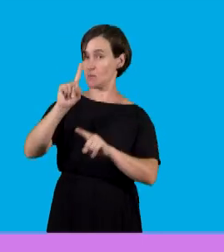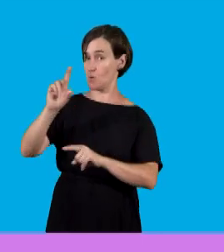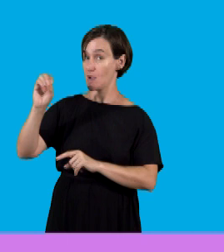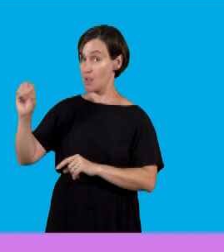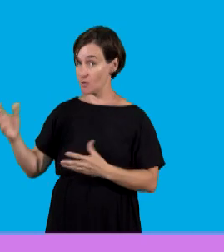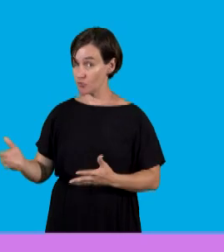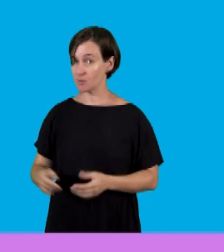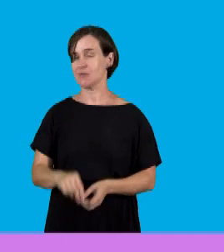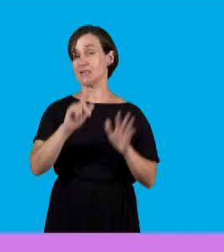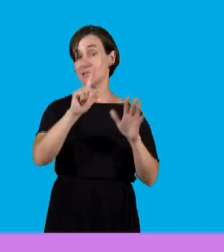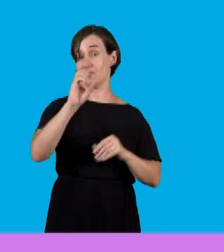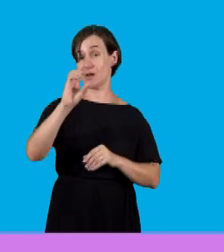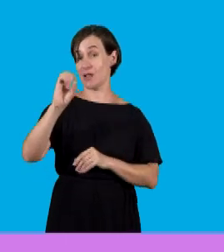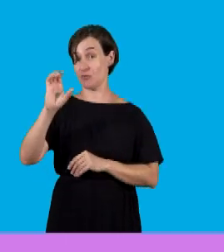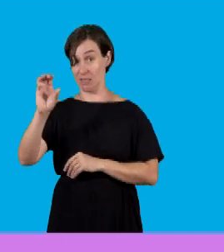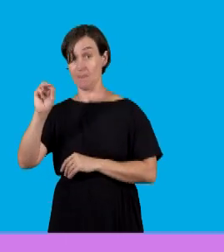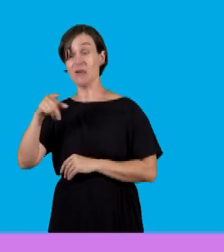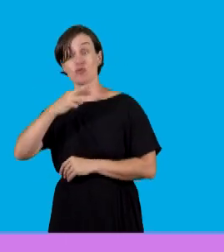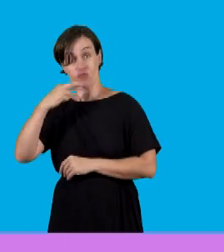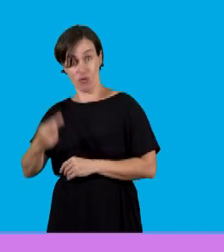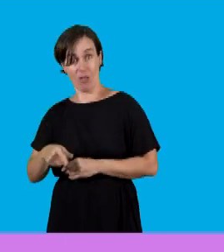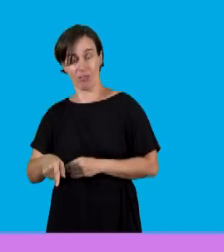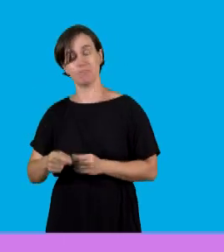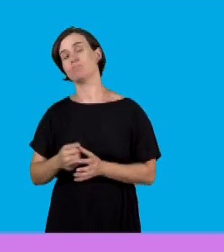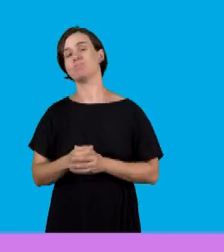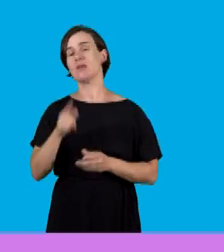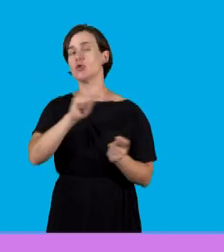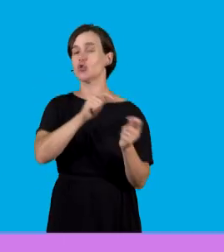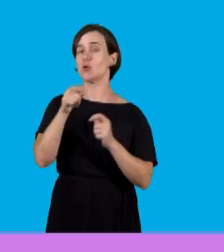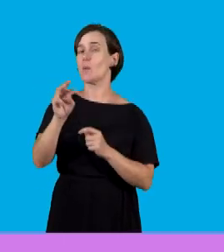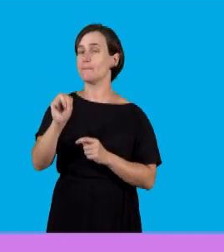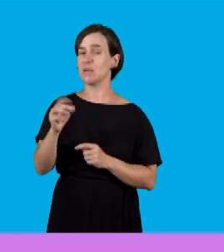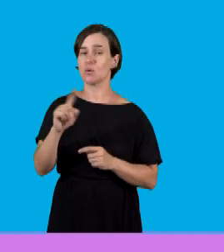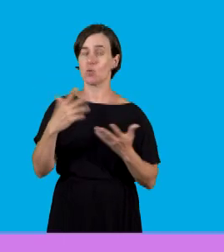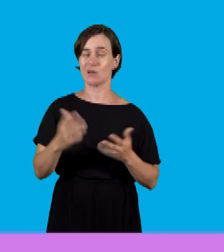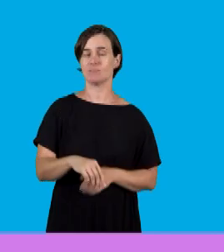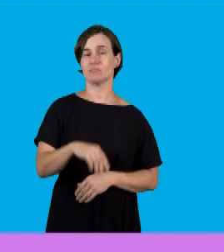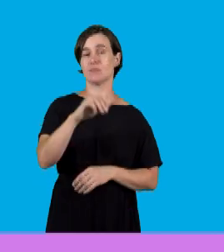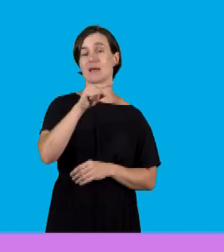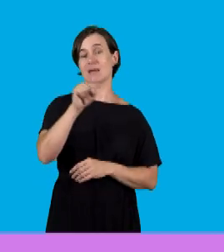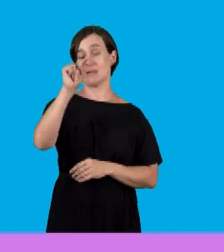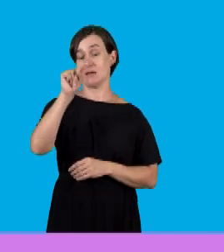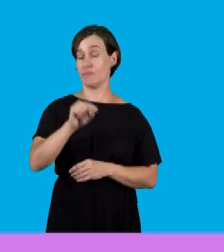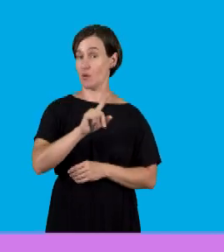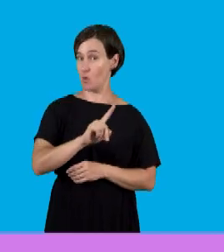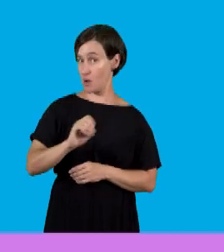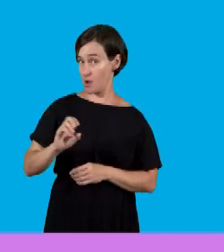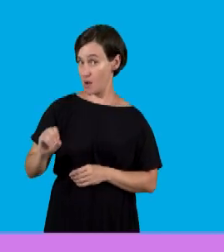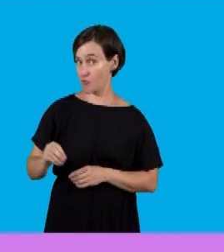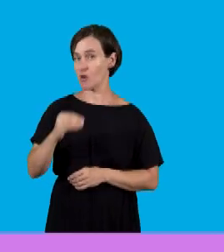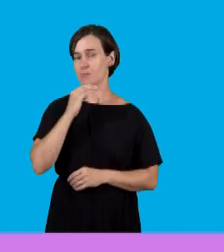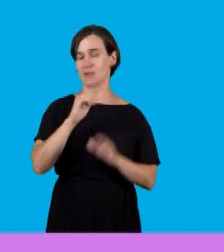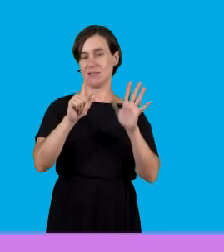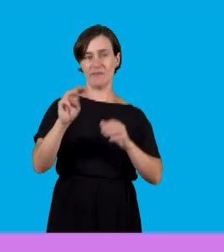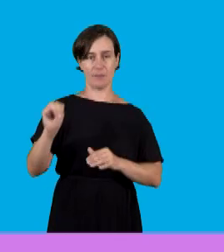100. What is 7 times 100? It gives us 700 centimeters. We are converting it to meters, so we divide by